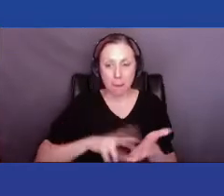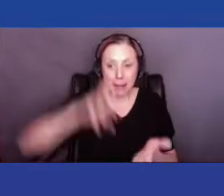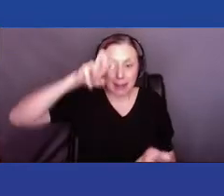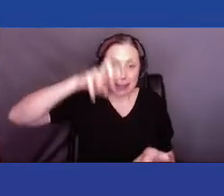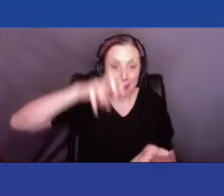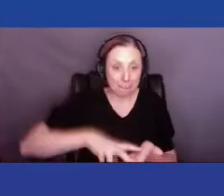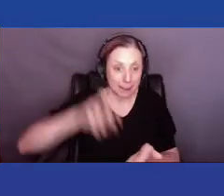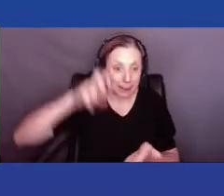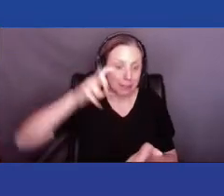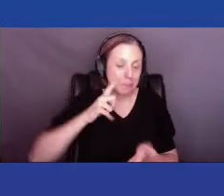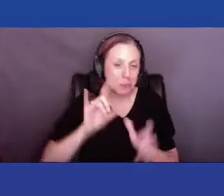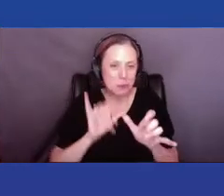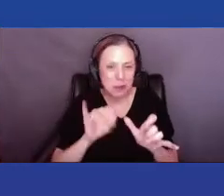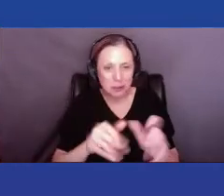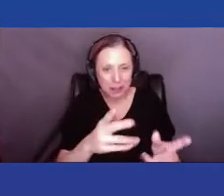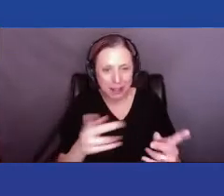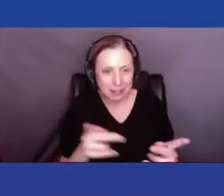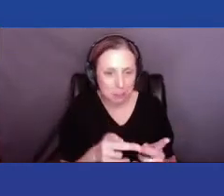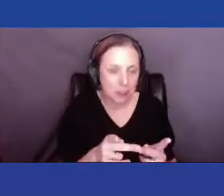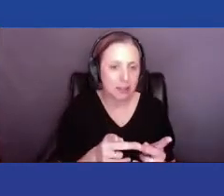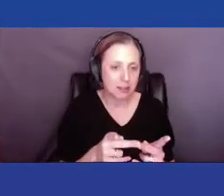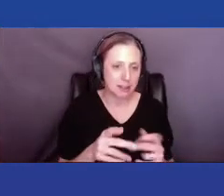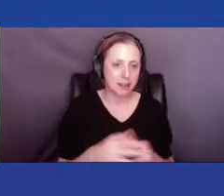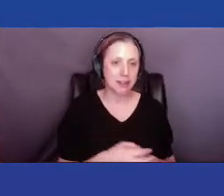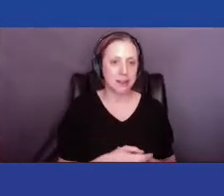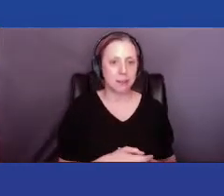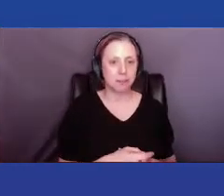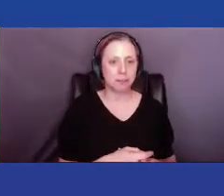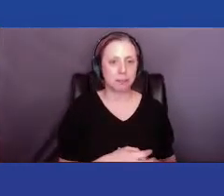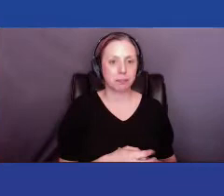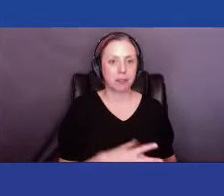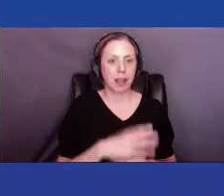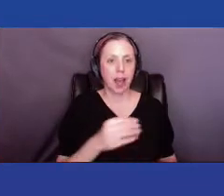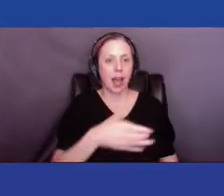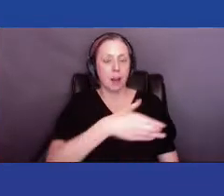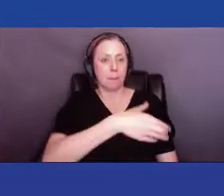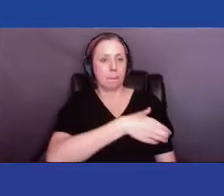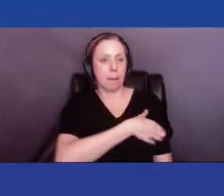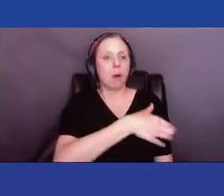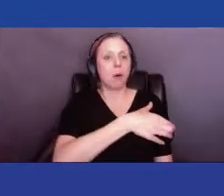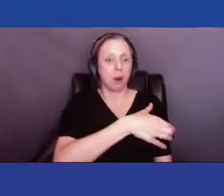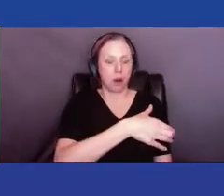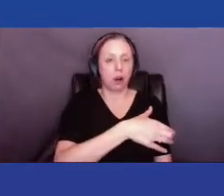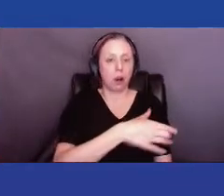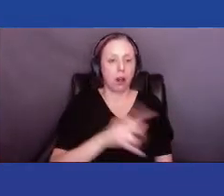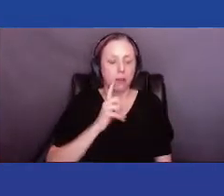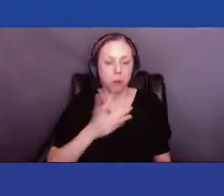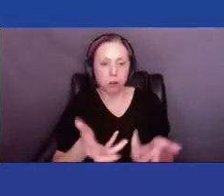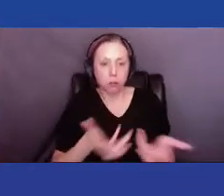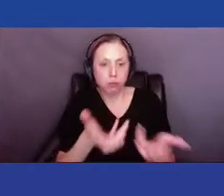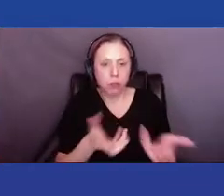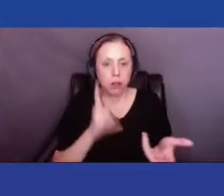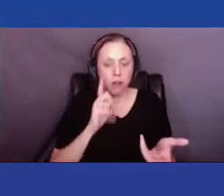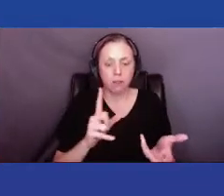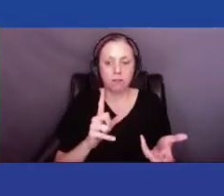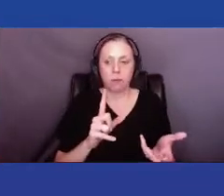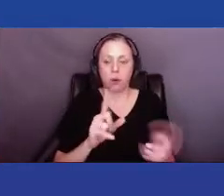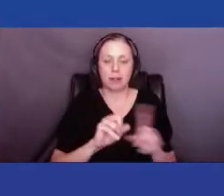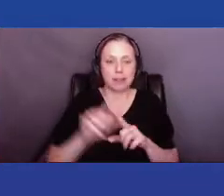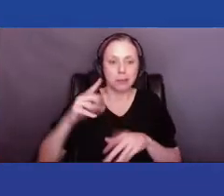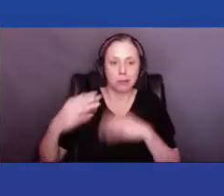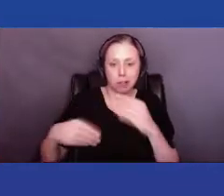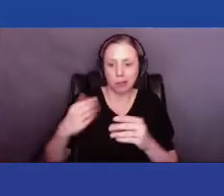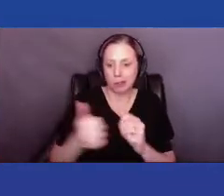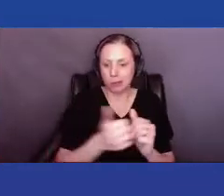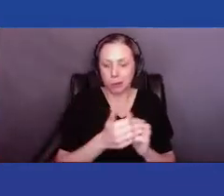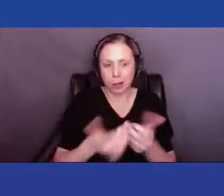take to measure this space? Next slide. And the power of engaging in intergenerational exchange, which is